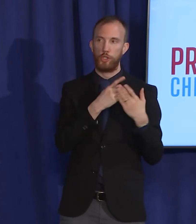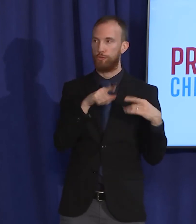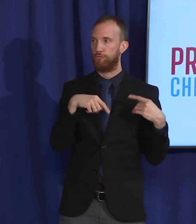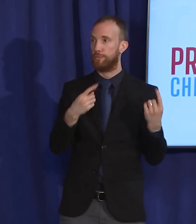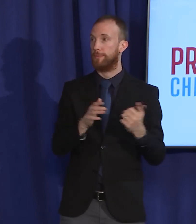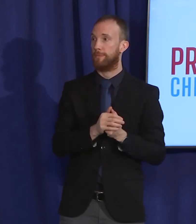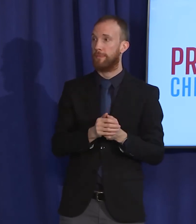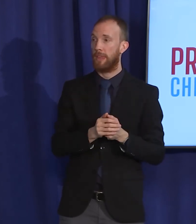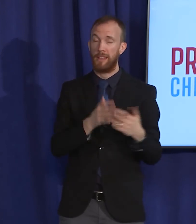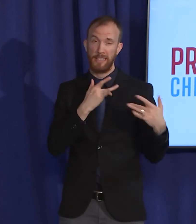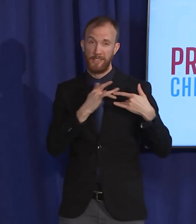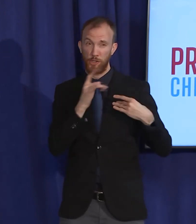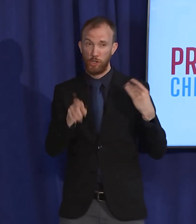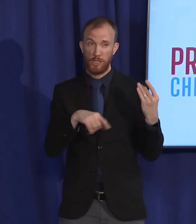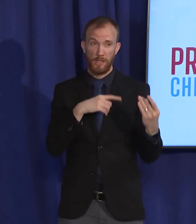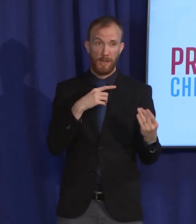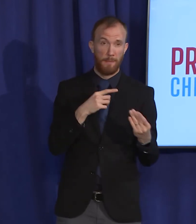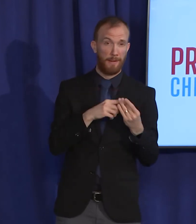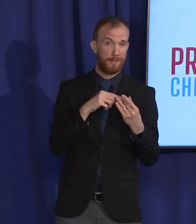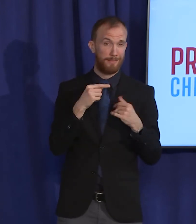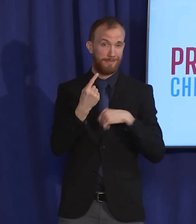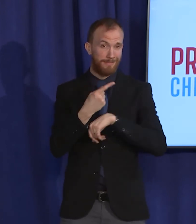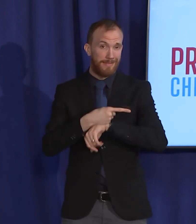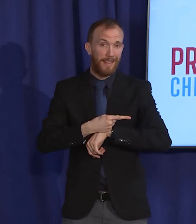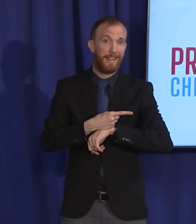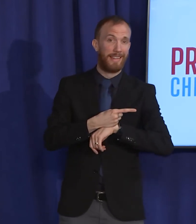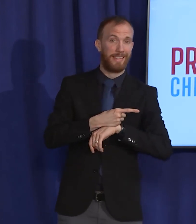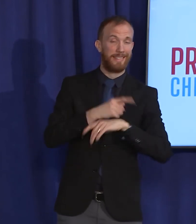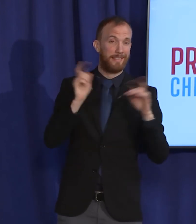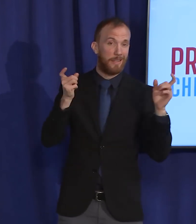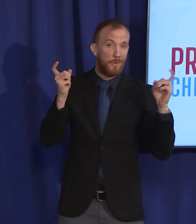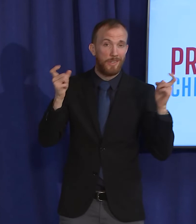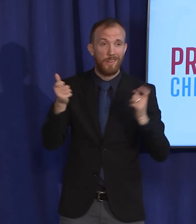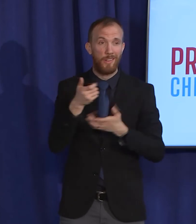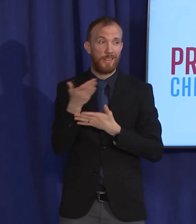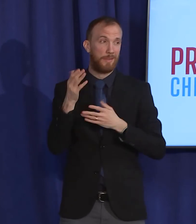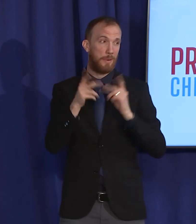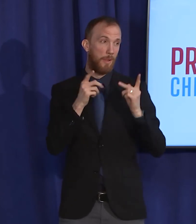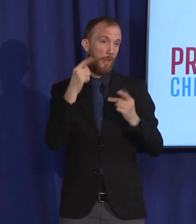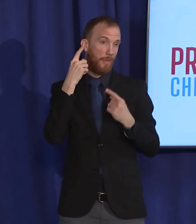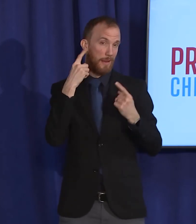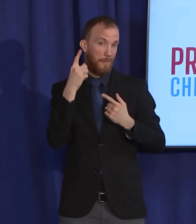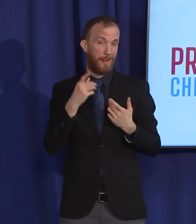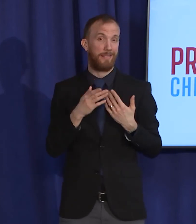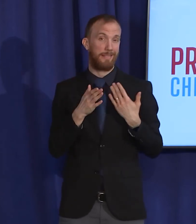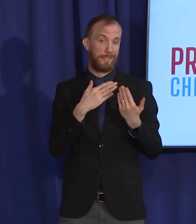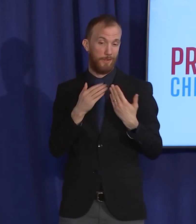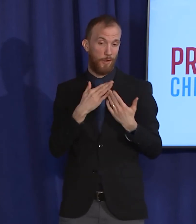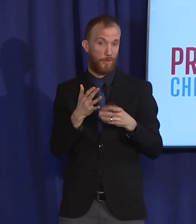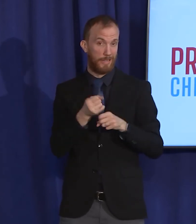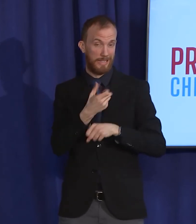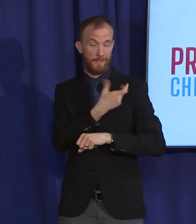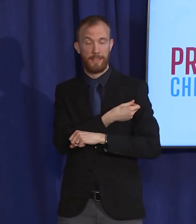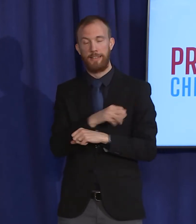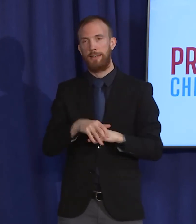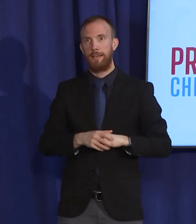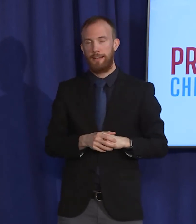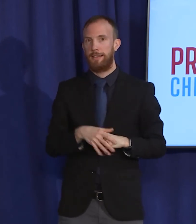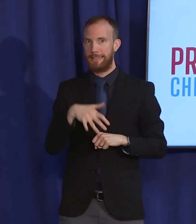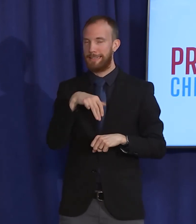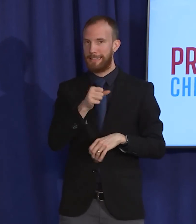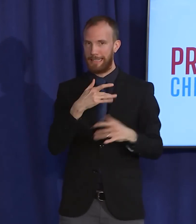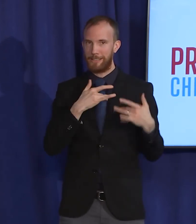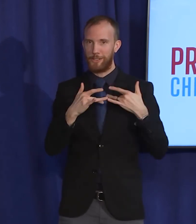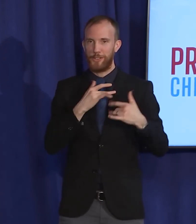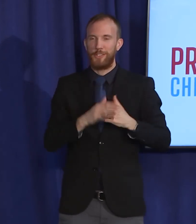Day celebrations or habits that people should keep in mind, even though many are getting vaccinated? Yes. So, I said